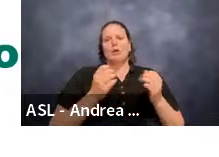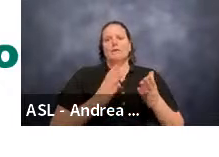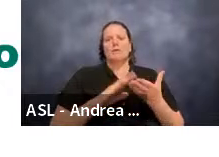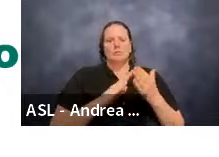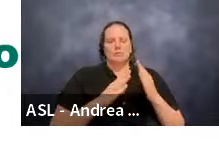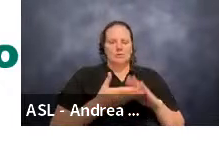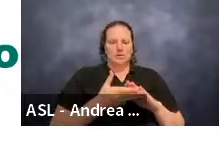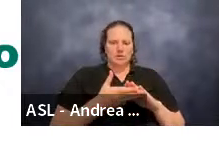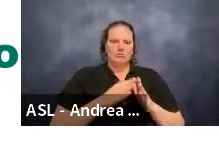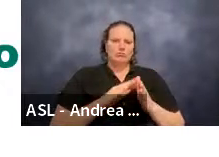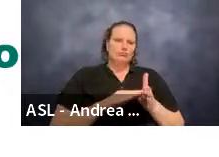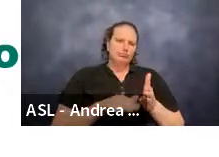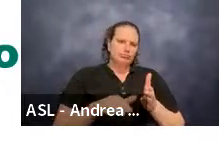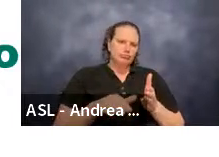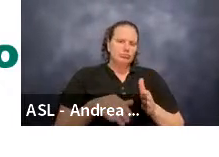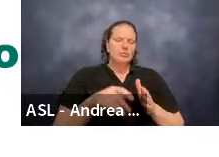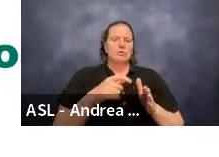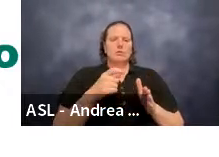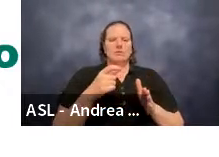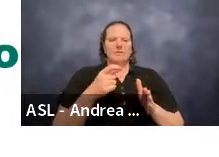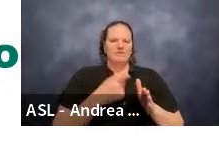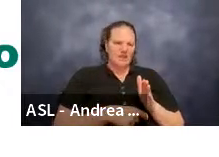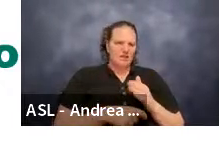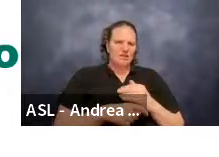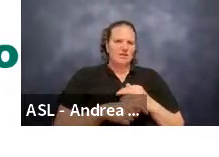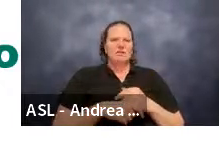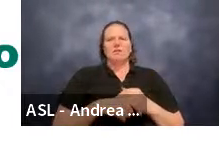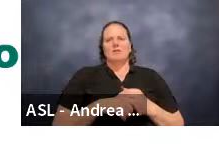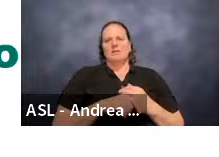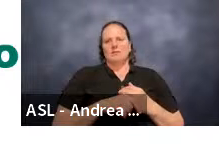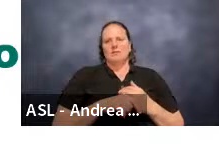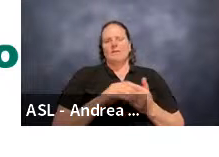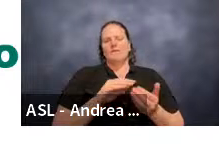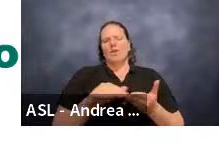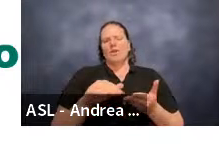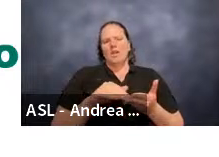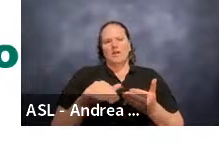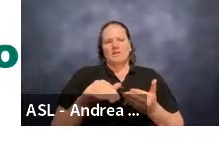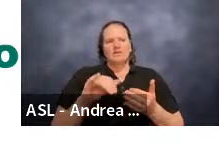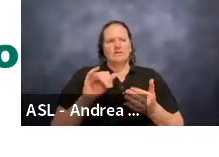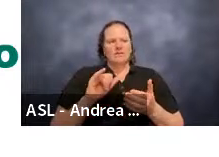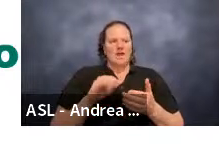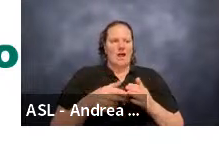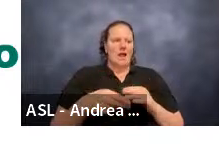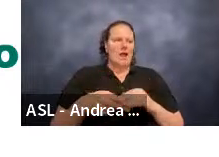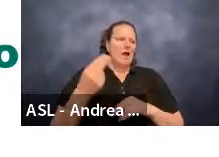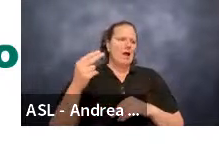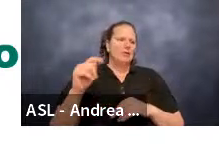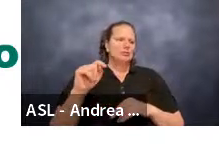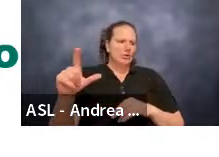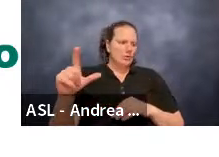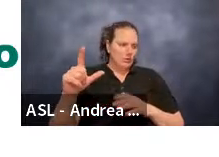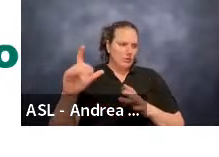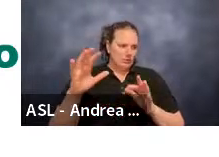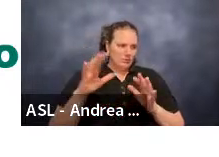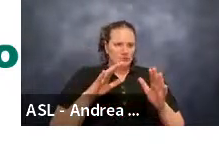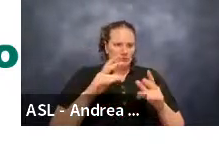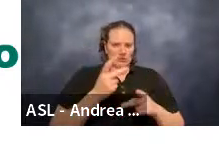been able to forgive those folks that have high toll bills and get their tolls